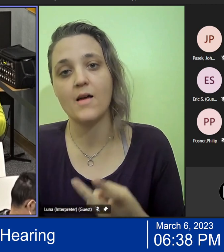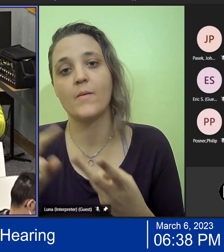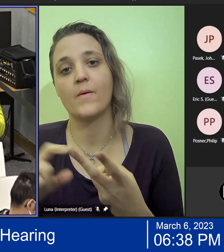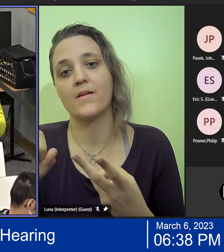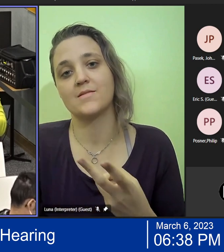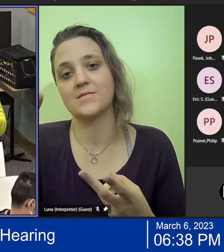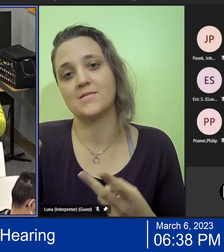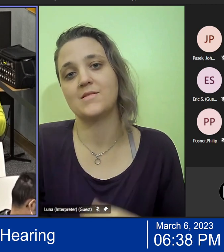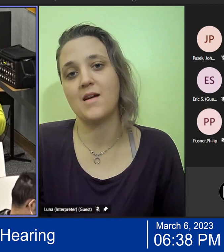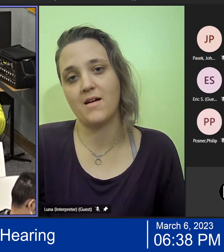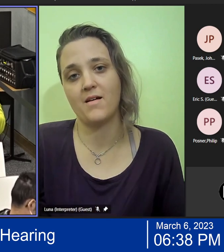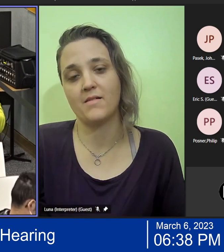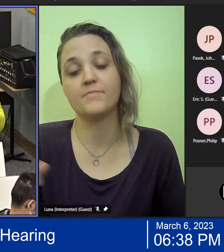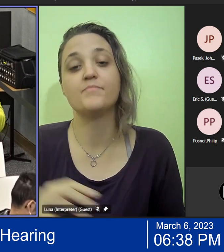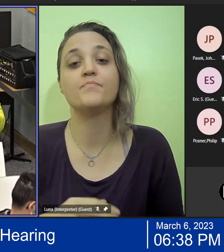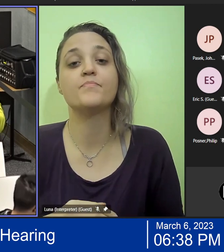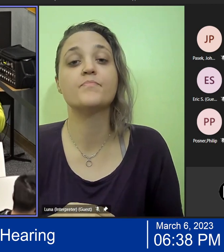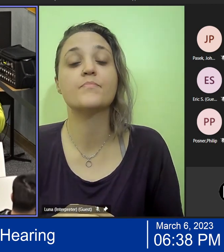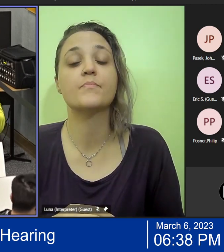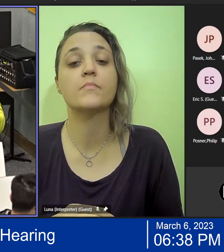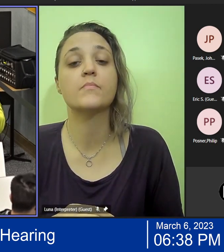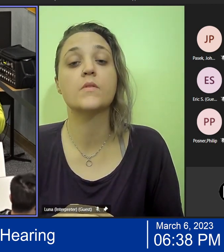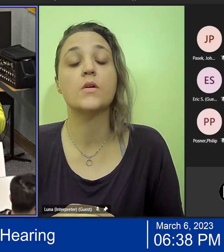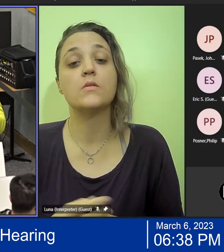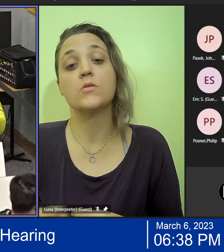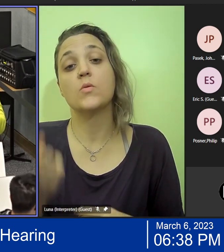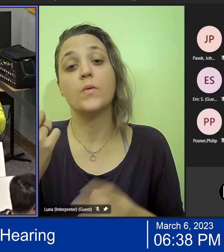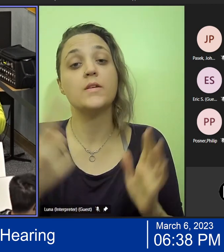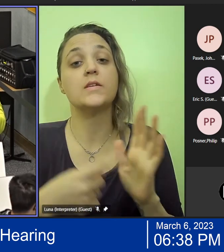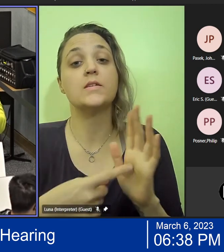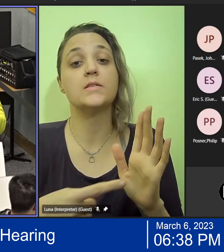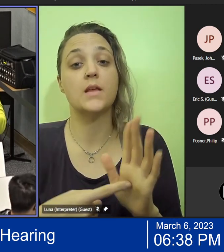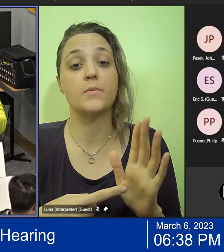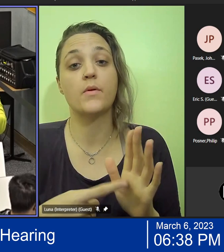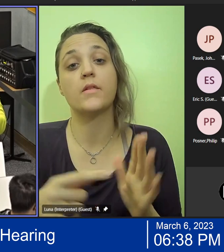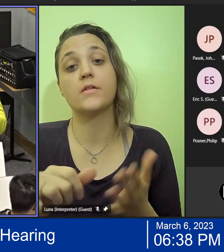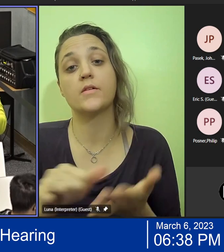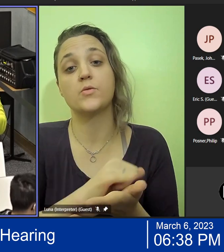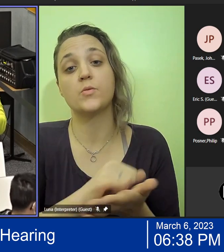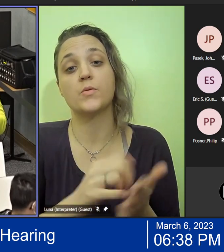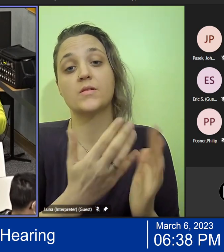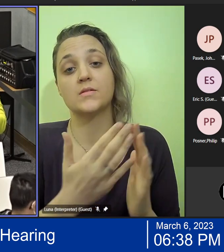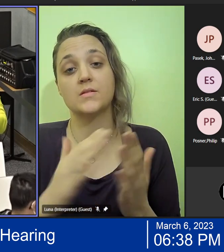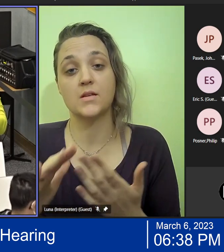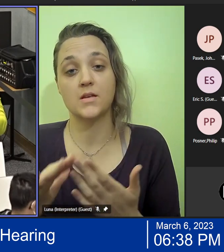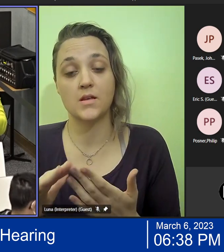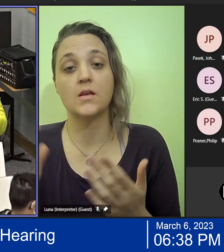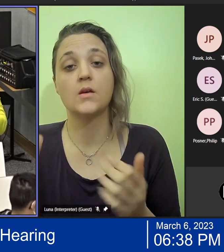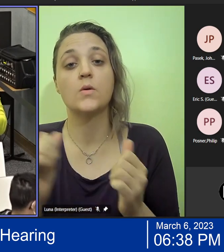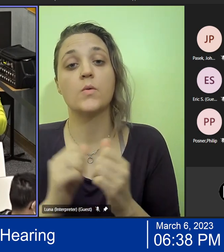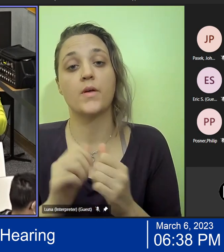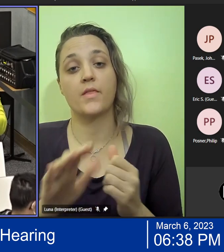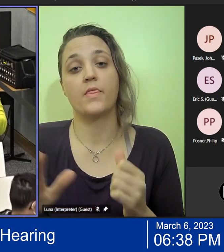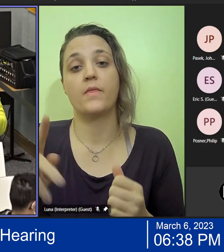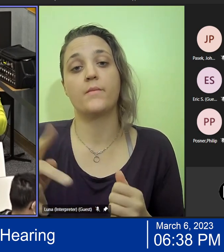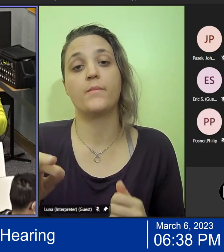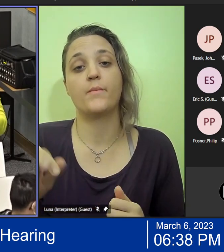receiving SSI and or SSDI benefits. And just to note as an example, in New York